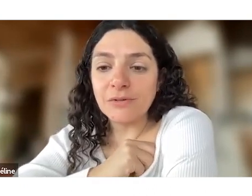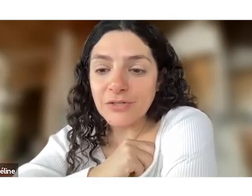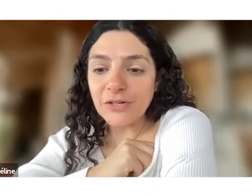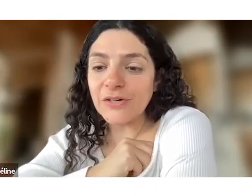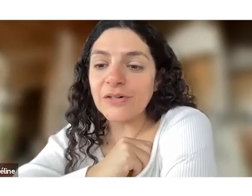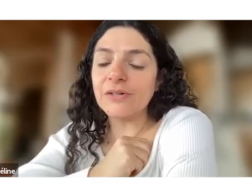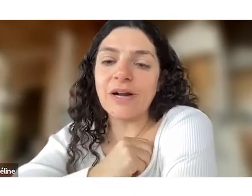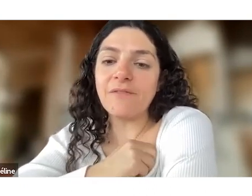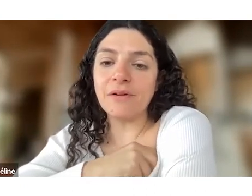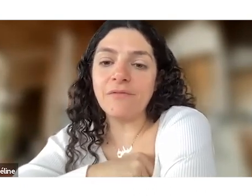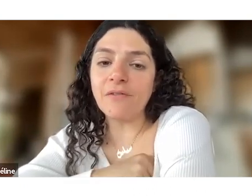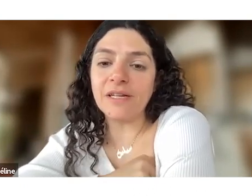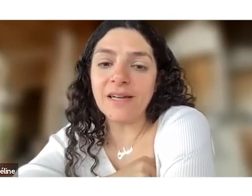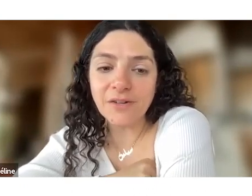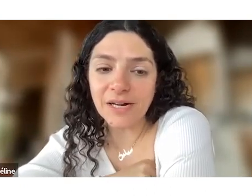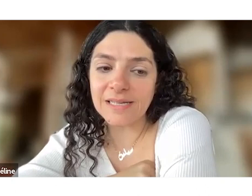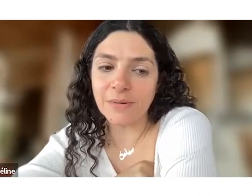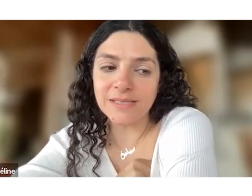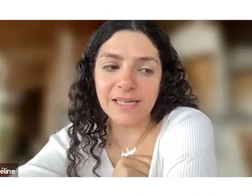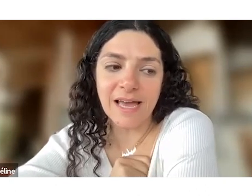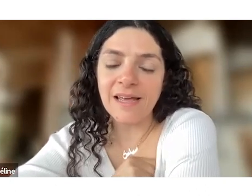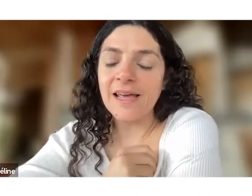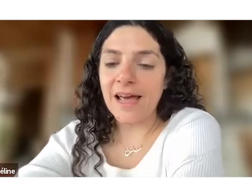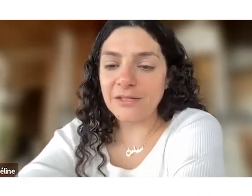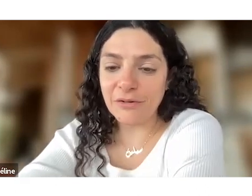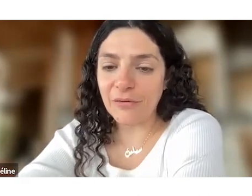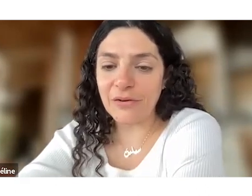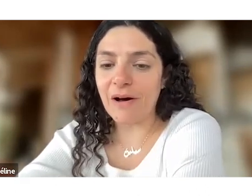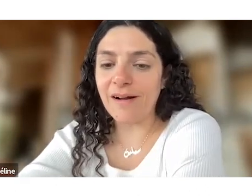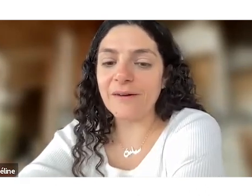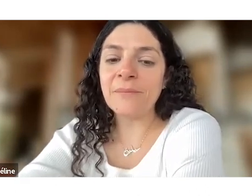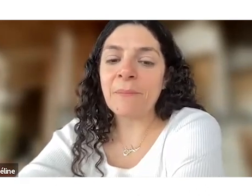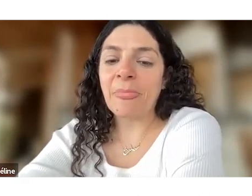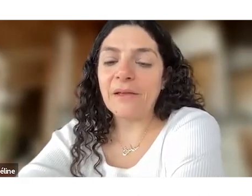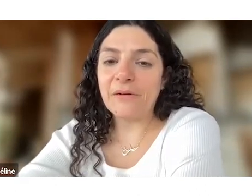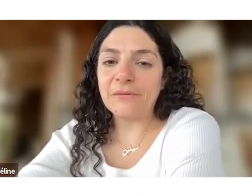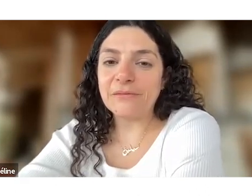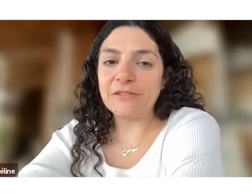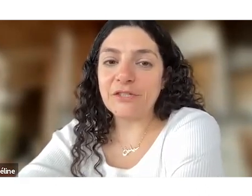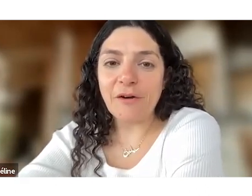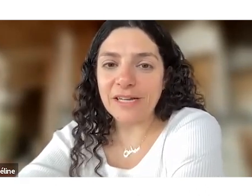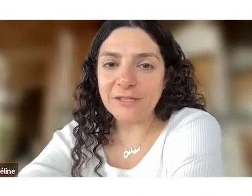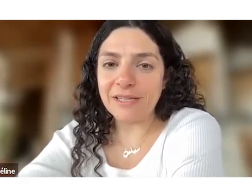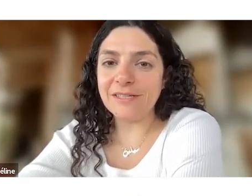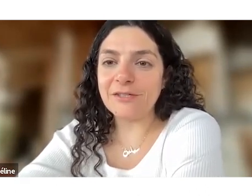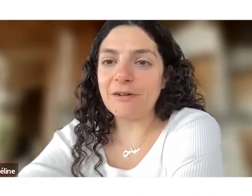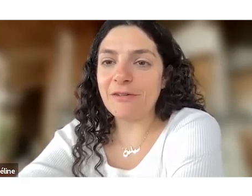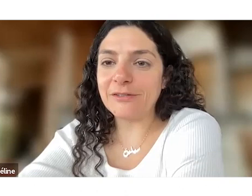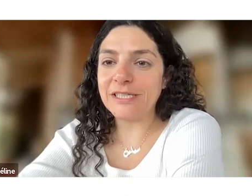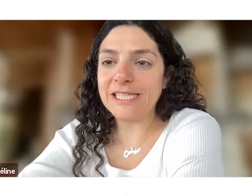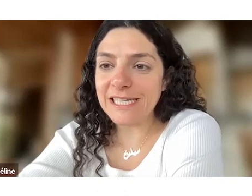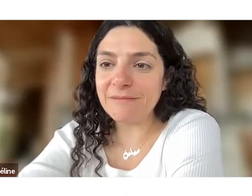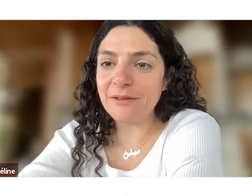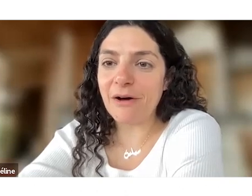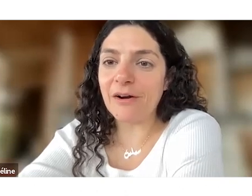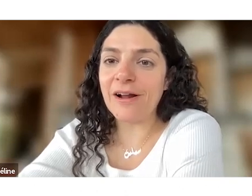on the Slow Journal or have you involved in another class. Once again, as you know, you are, cherished within the Slow